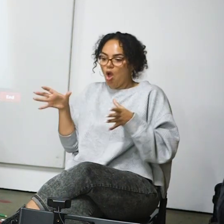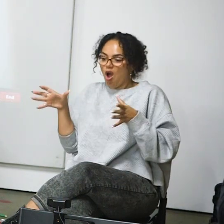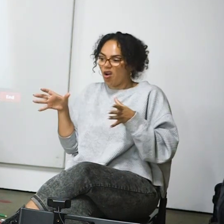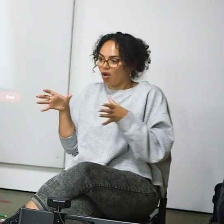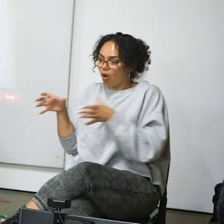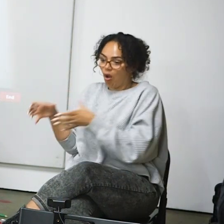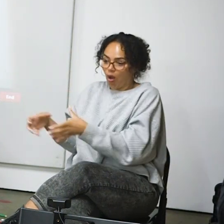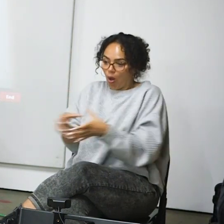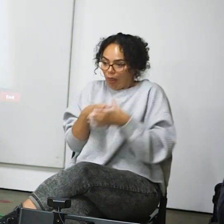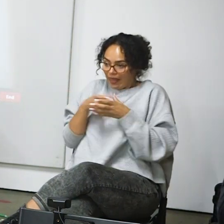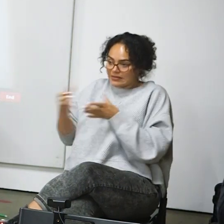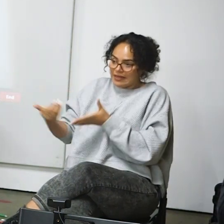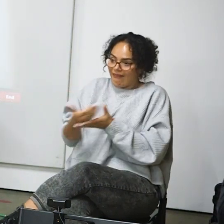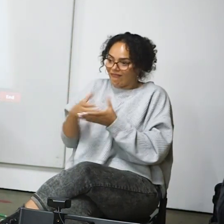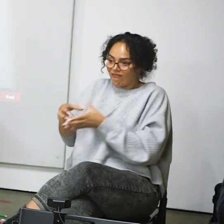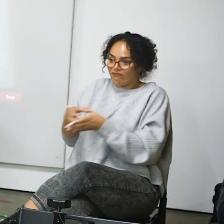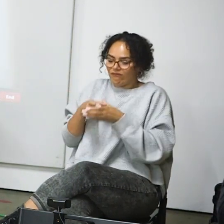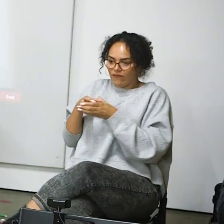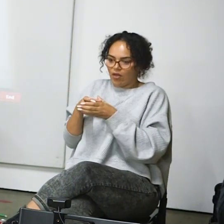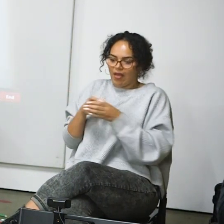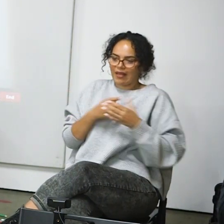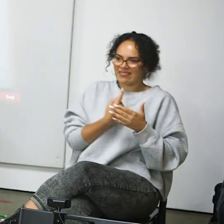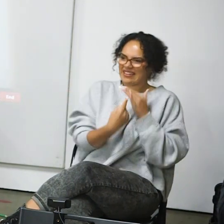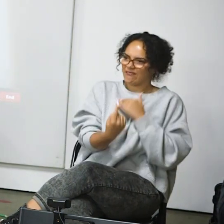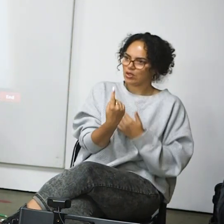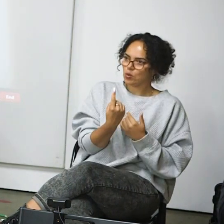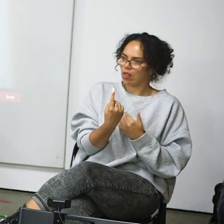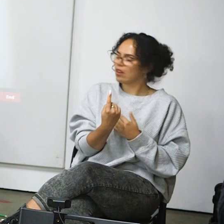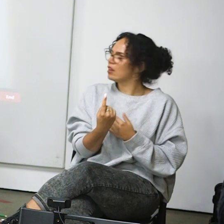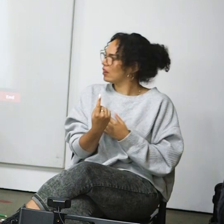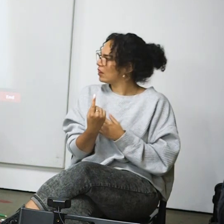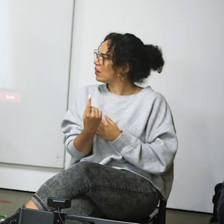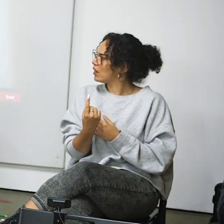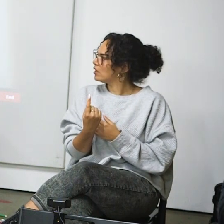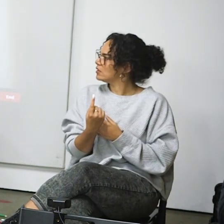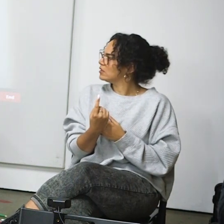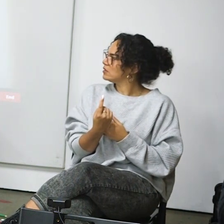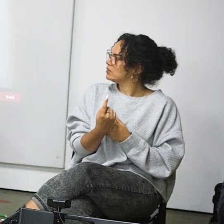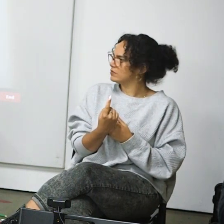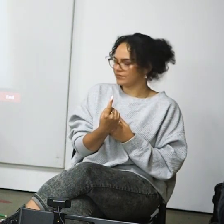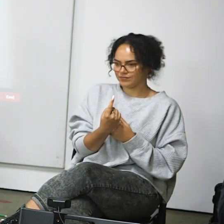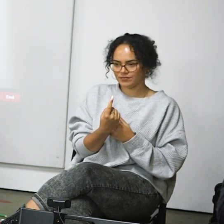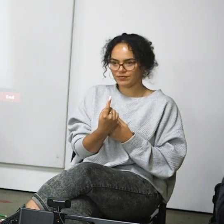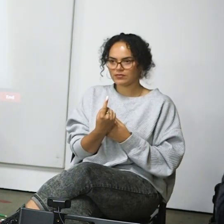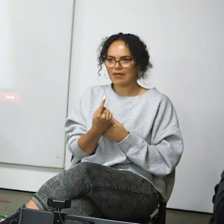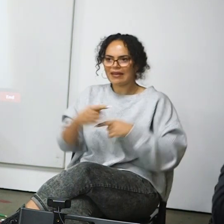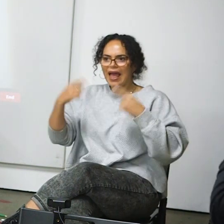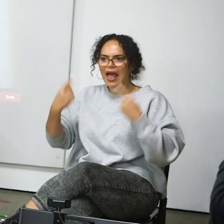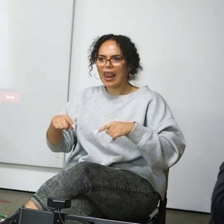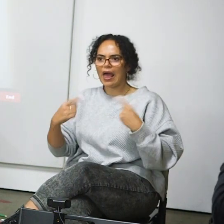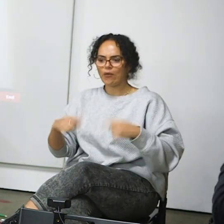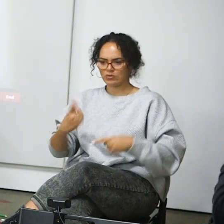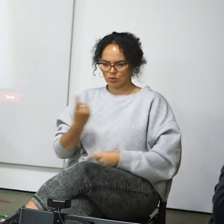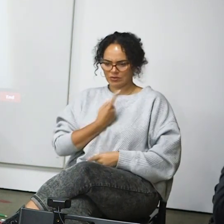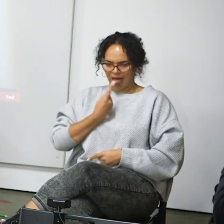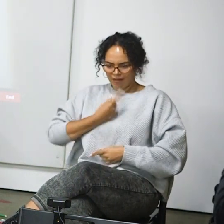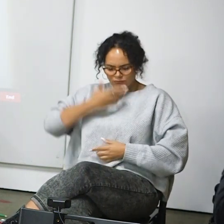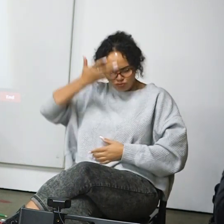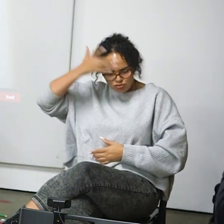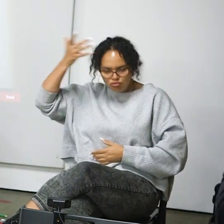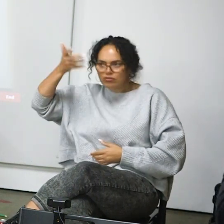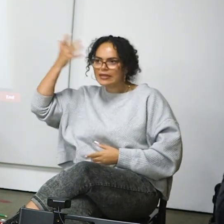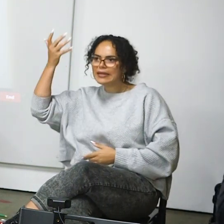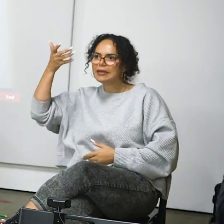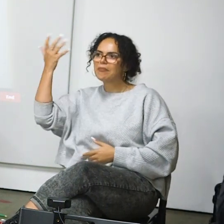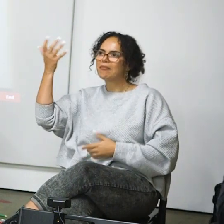Amongst the collective, and also how's it this giving yourself the space to dream and to experiment, but then how do you then convert that